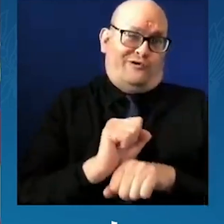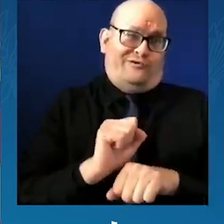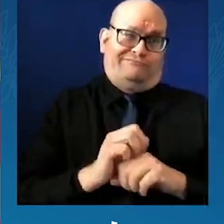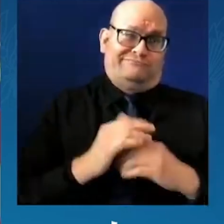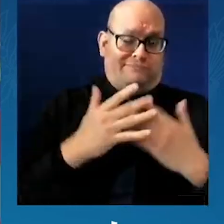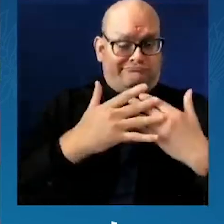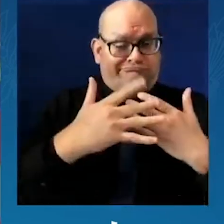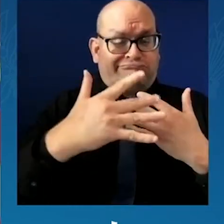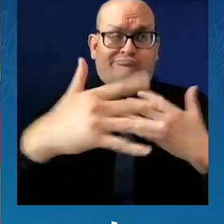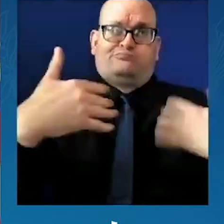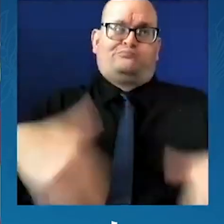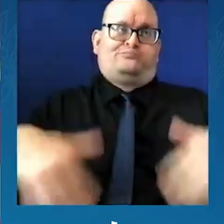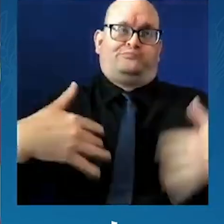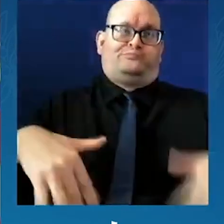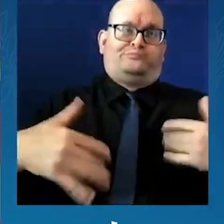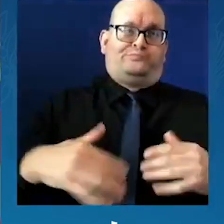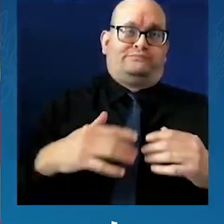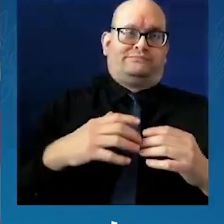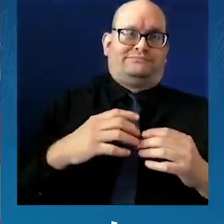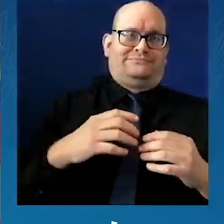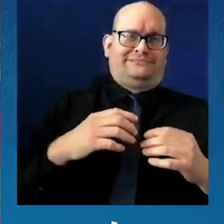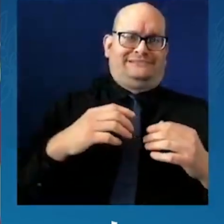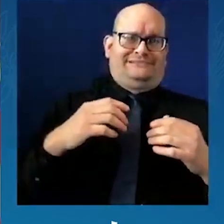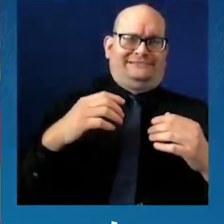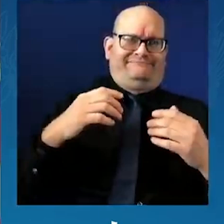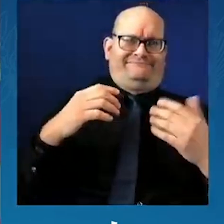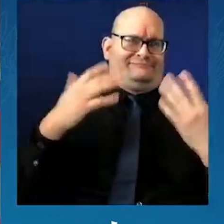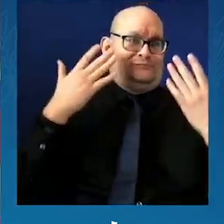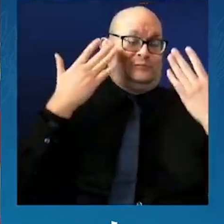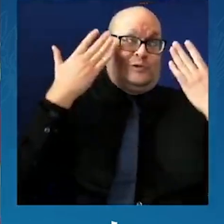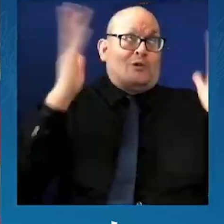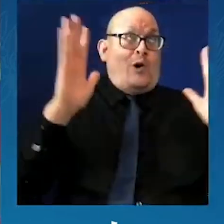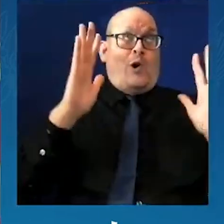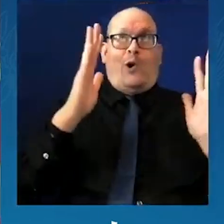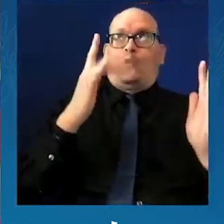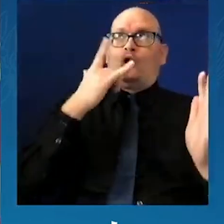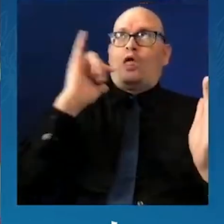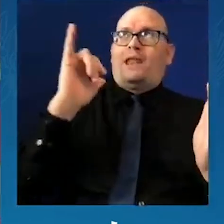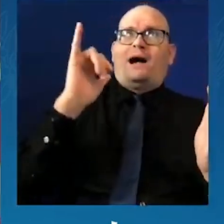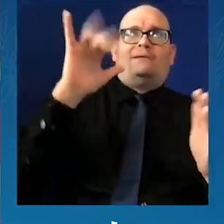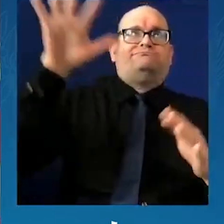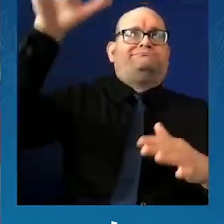don't know, and so much we still haven't done.